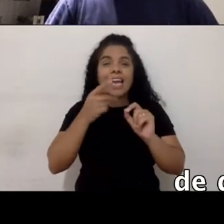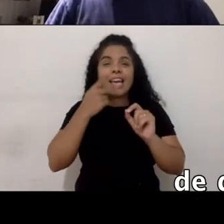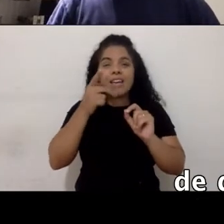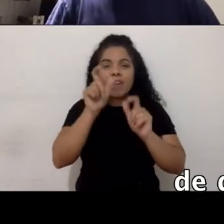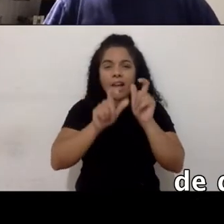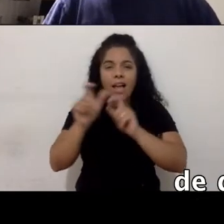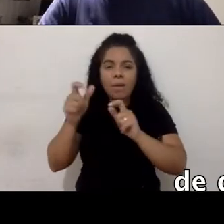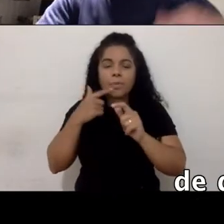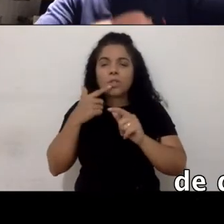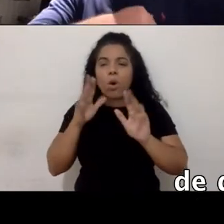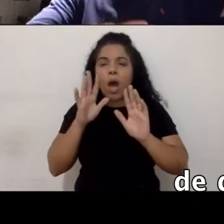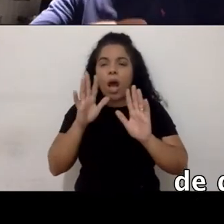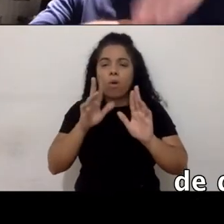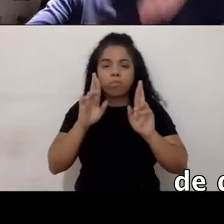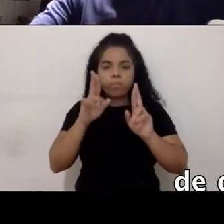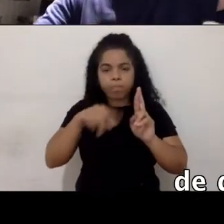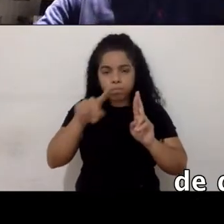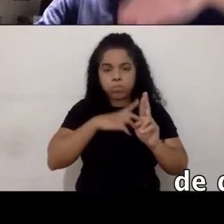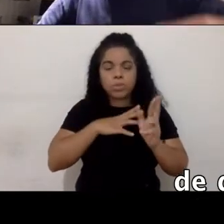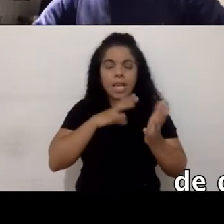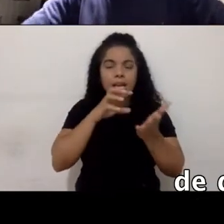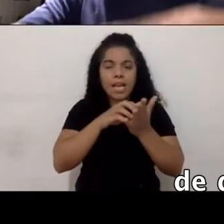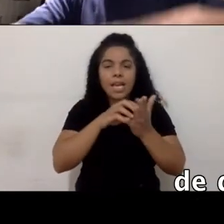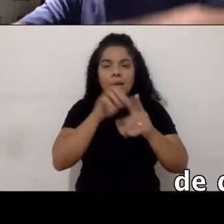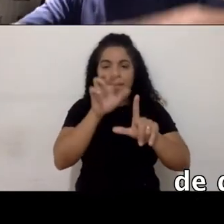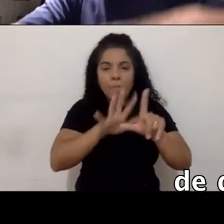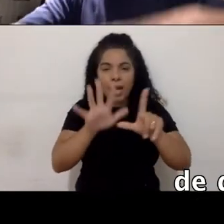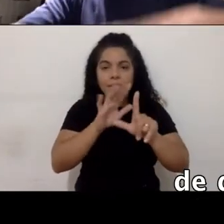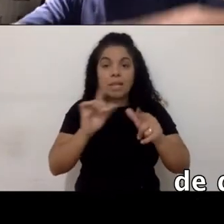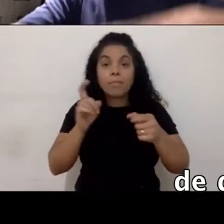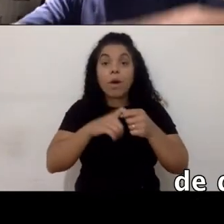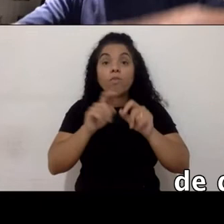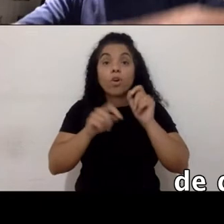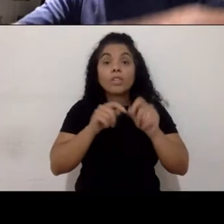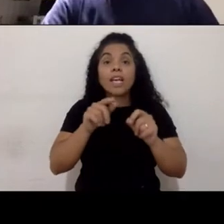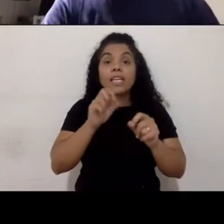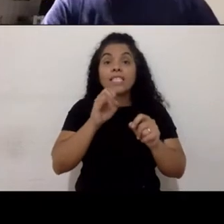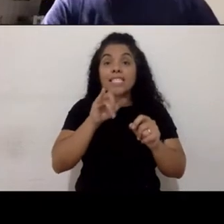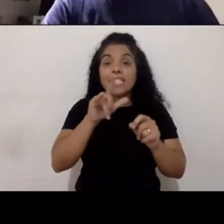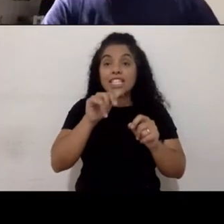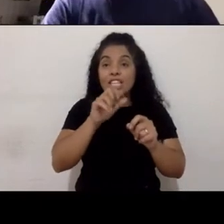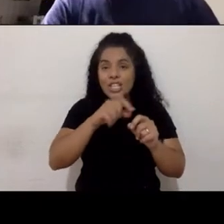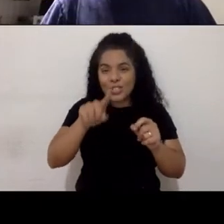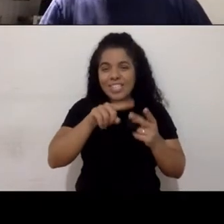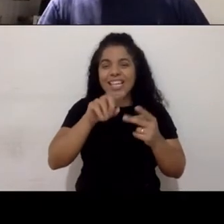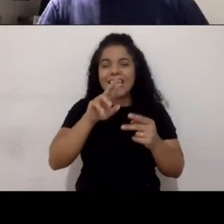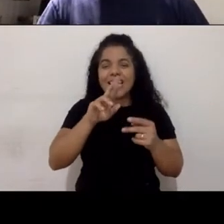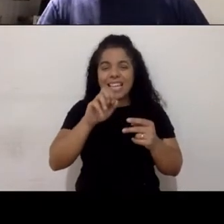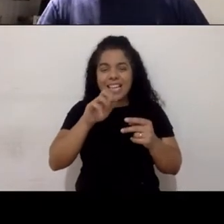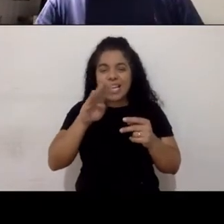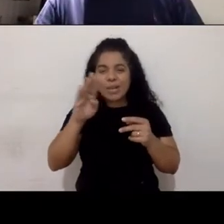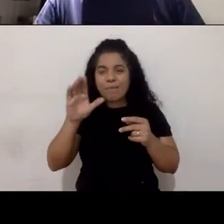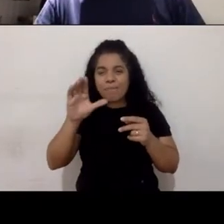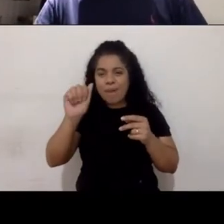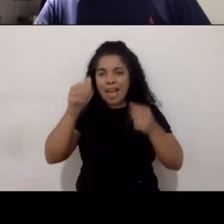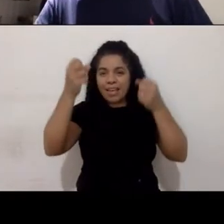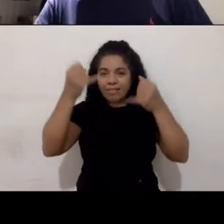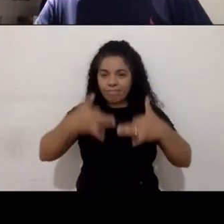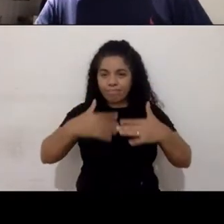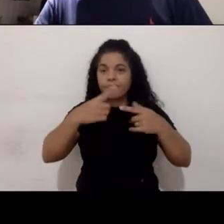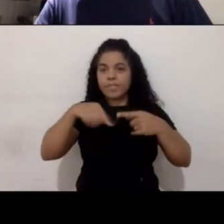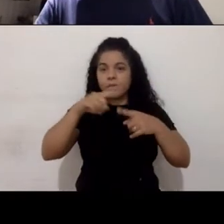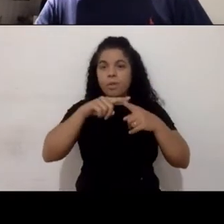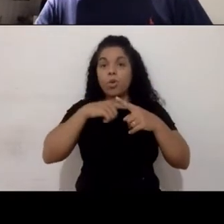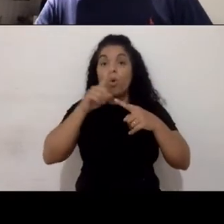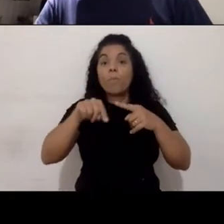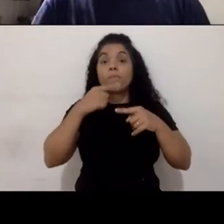that Rebecca was talking about you have now, you have to create a project in order to do this. And oftentimes as well with platforms,